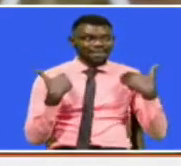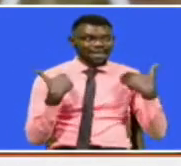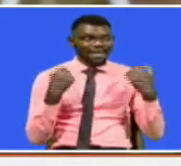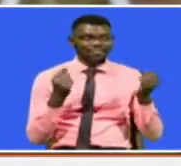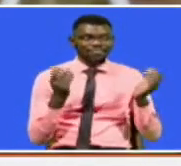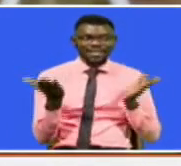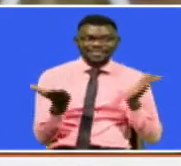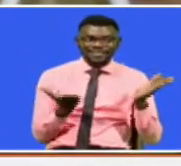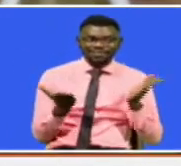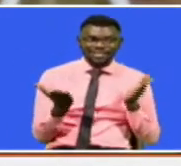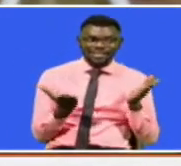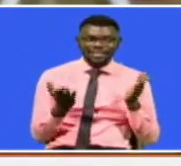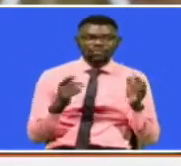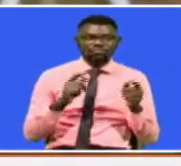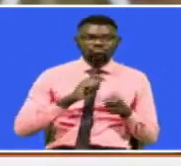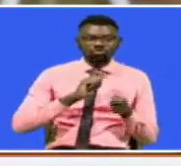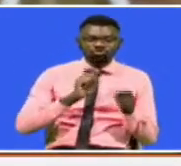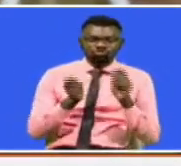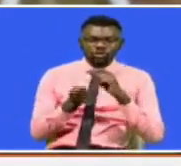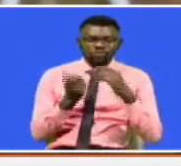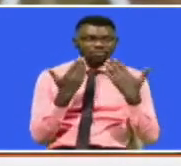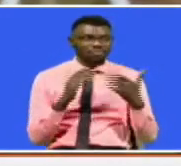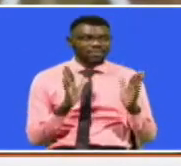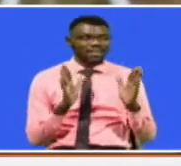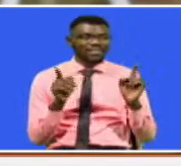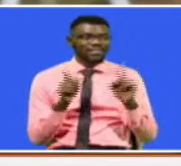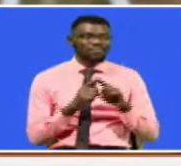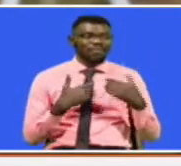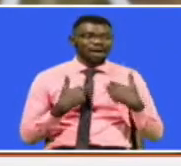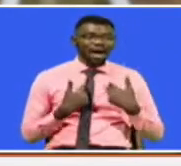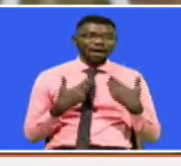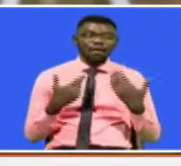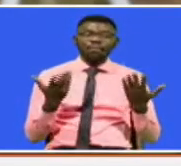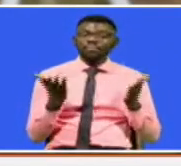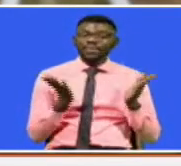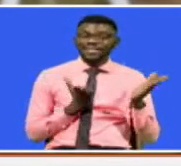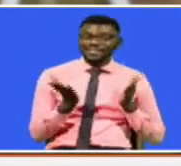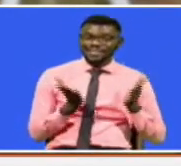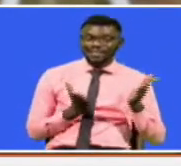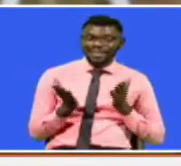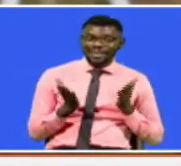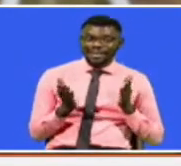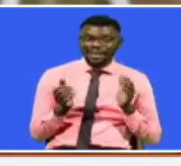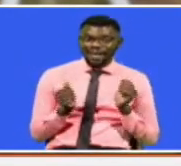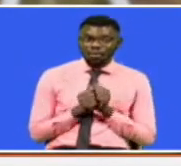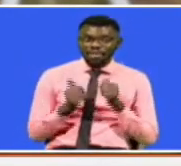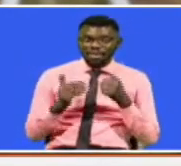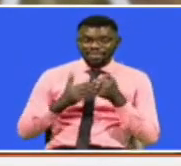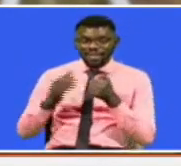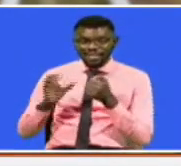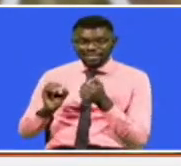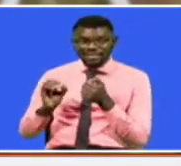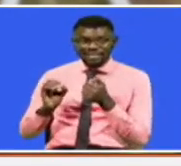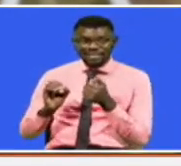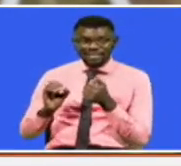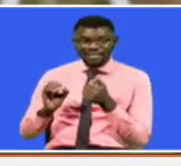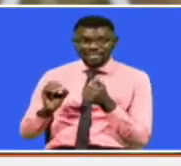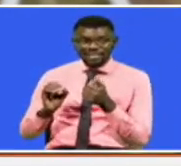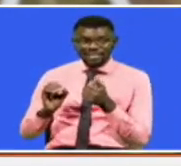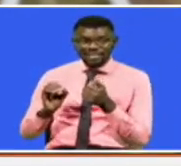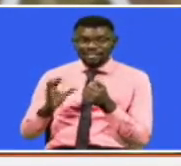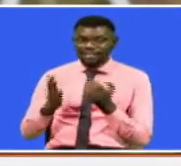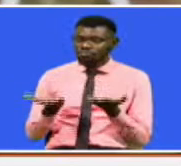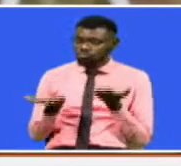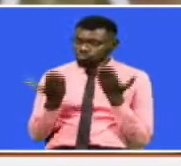Service. You know, we have one unified service with 90 outlets. And basically the quality